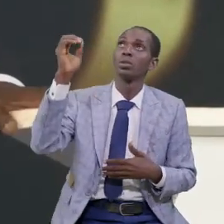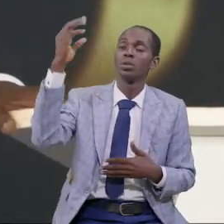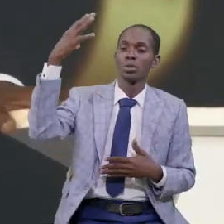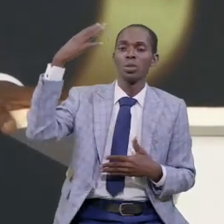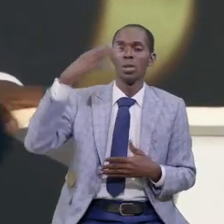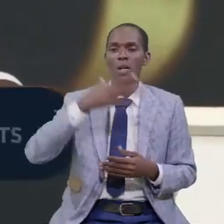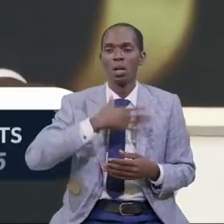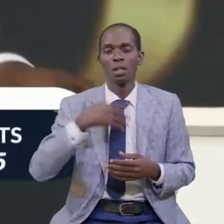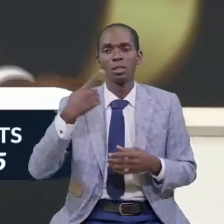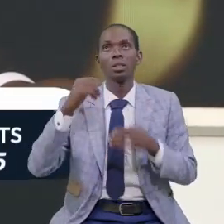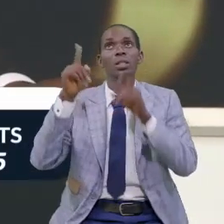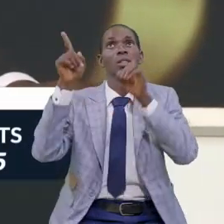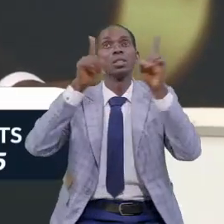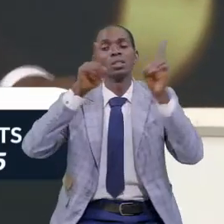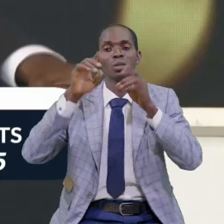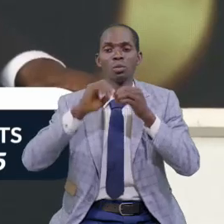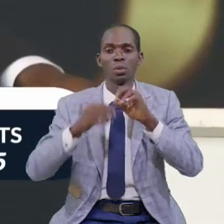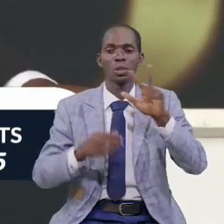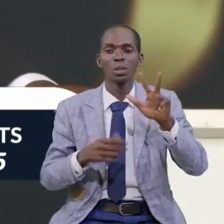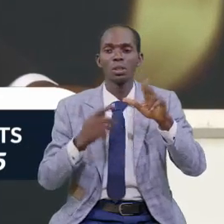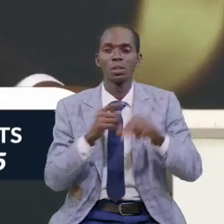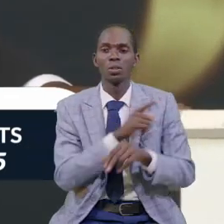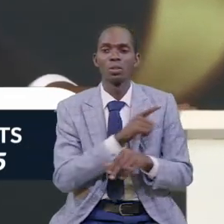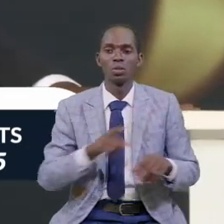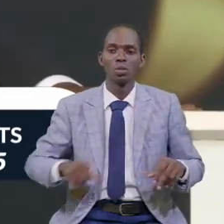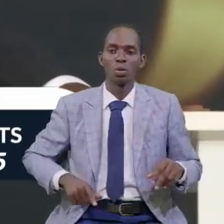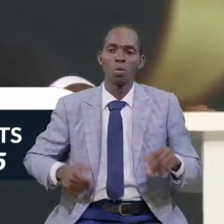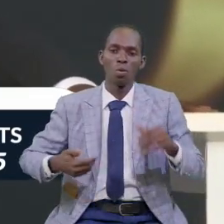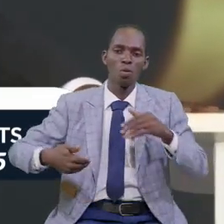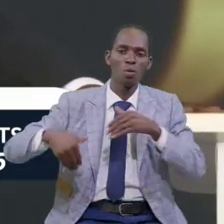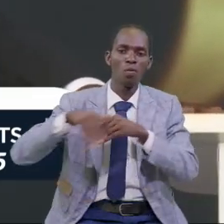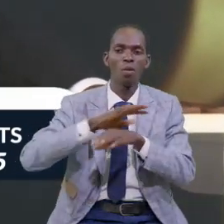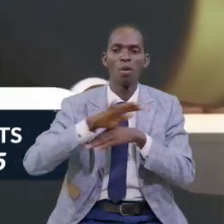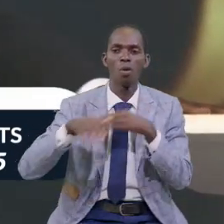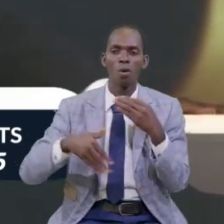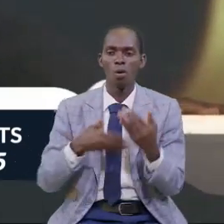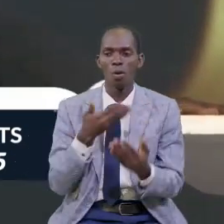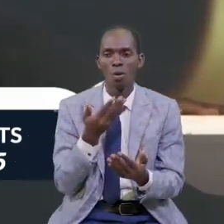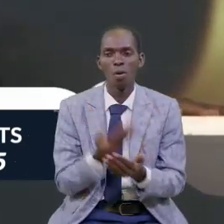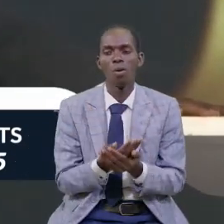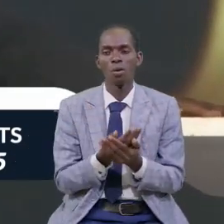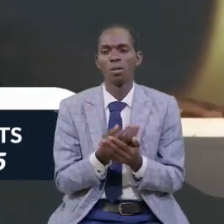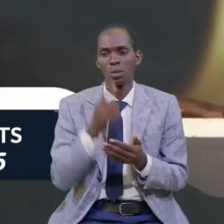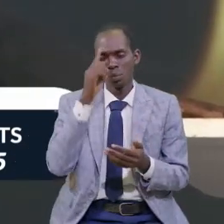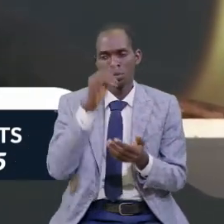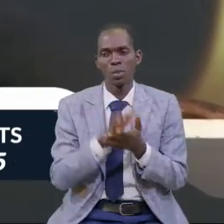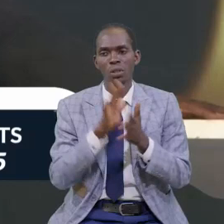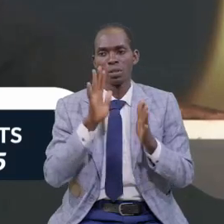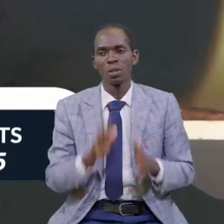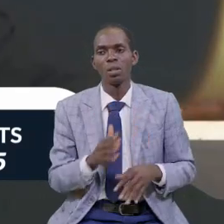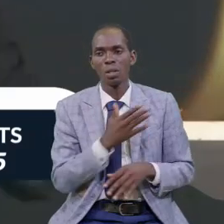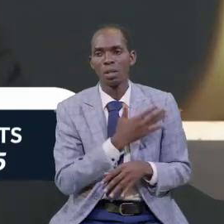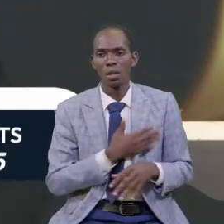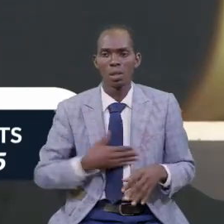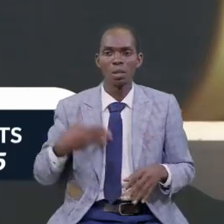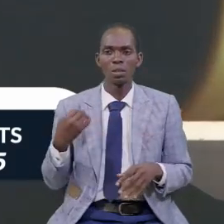the Lord over all saints and over all subjects. All